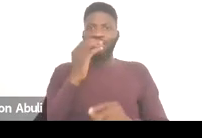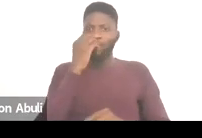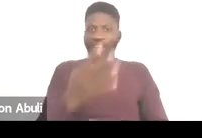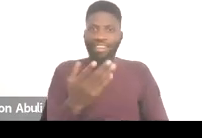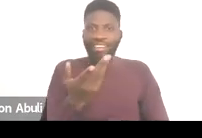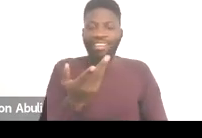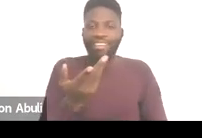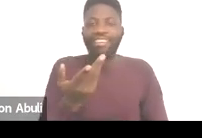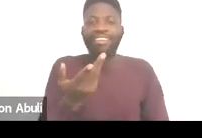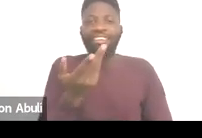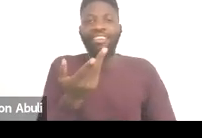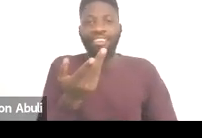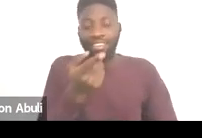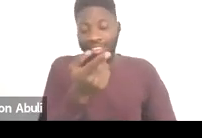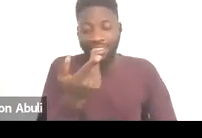you will find